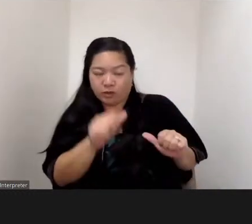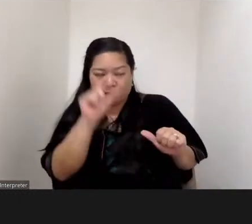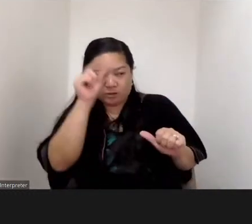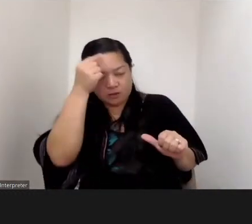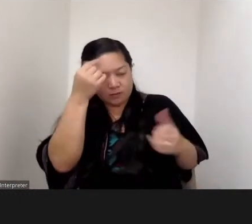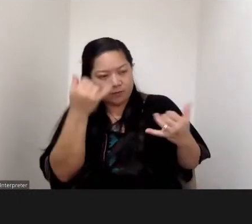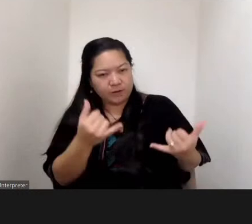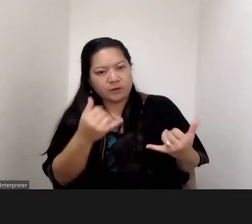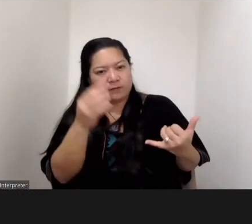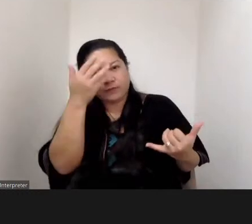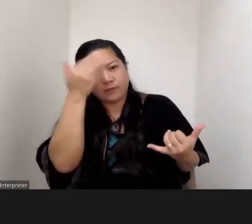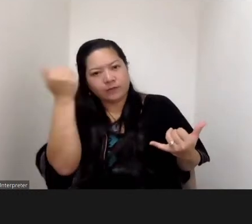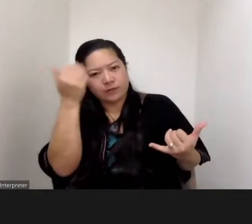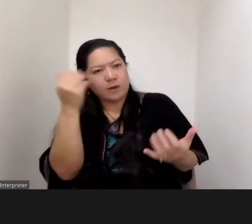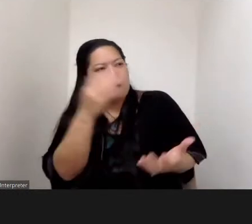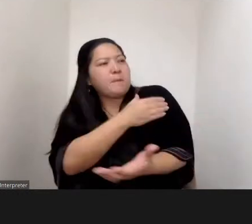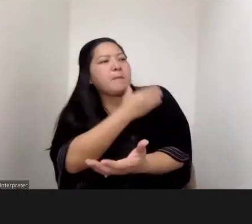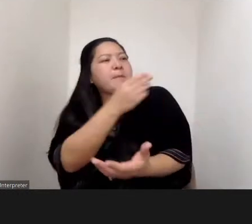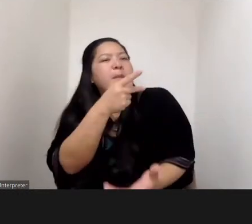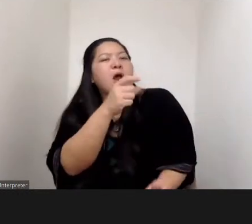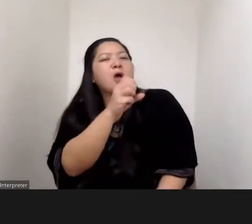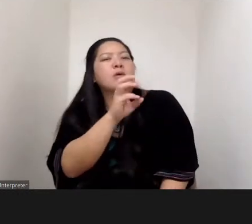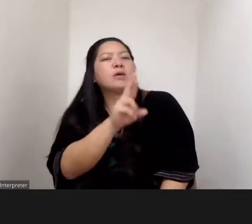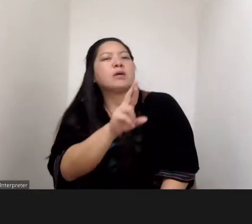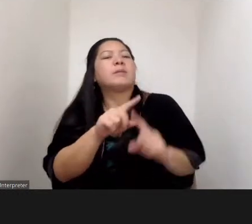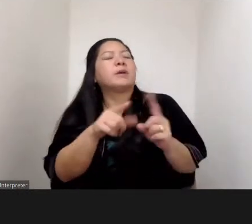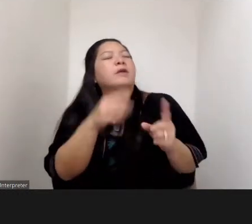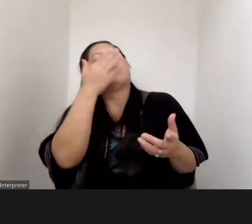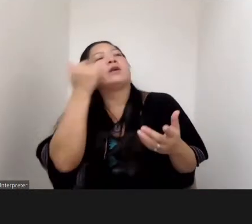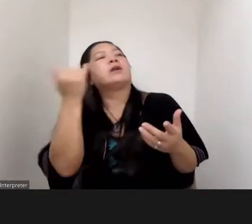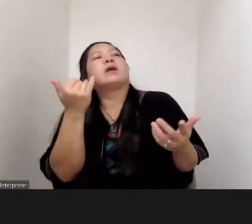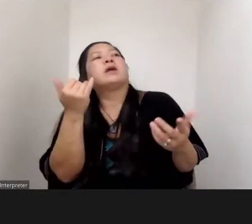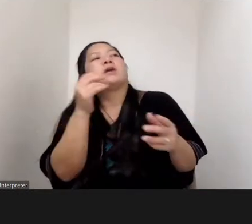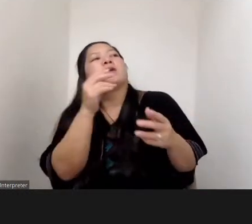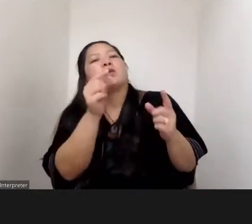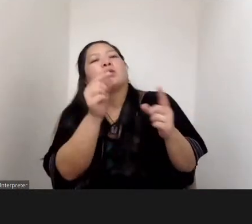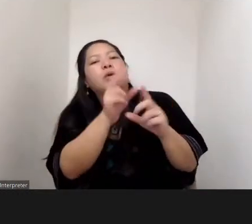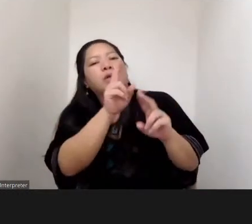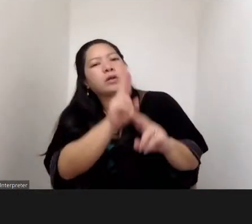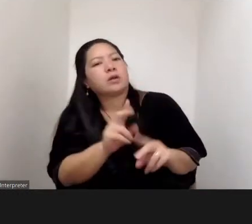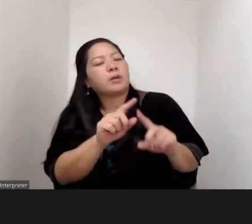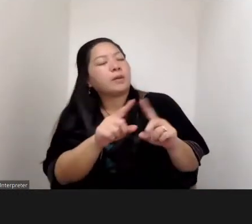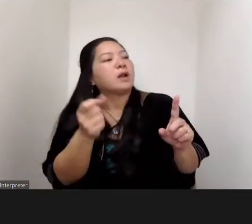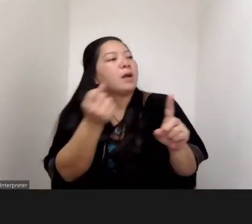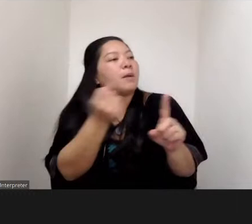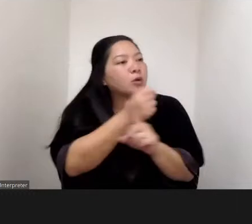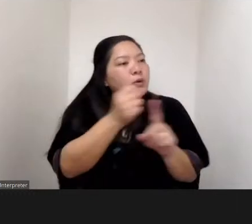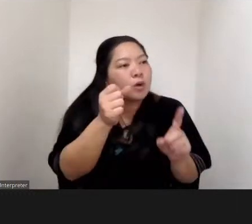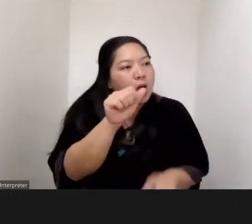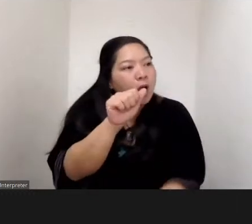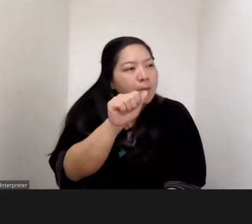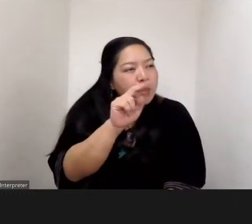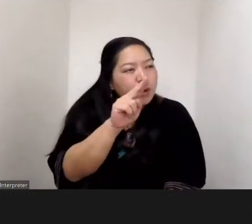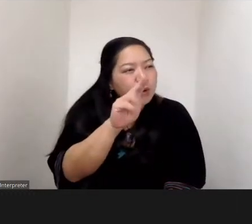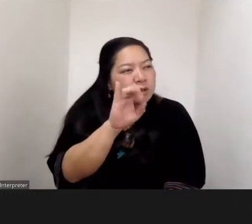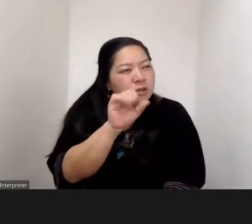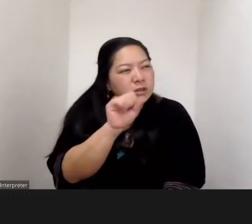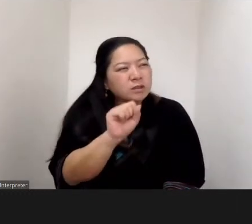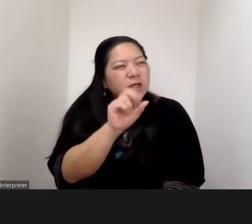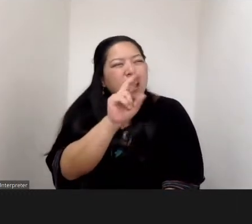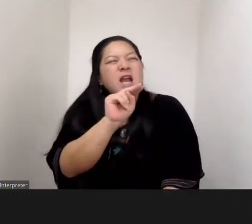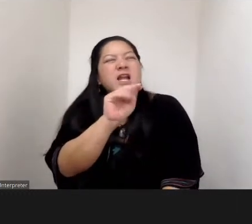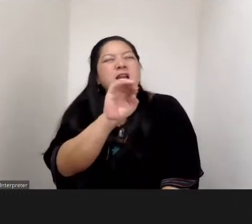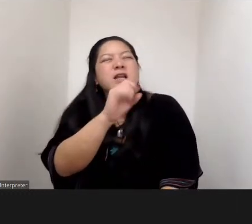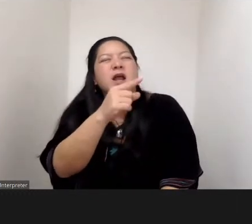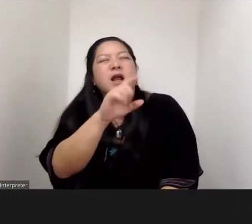I forget what the word they use, but that I abuse, that's what it is. They abuse.